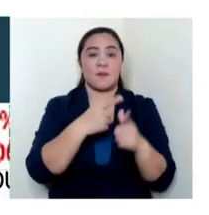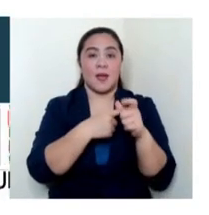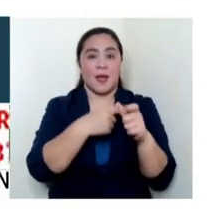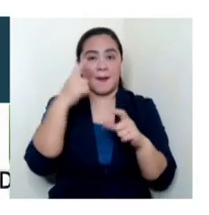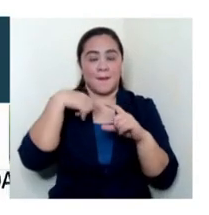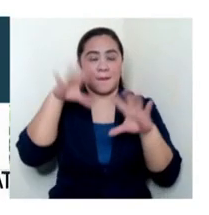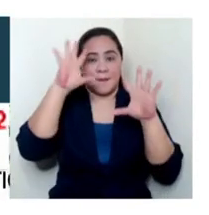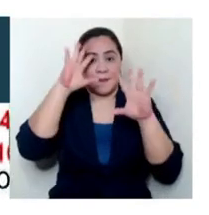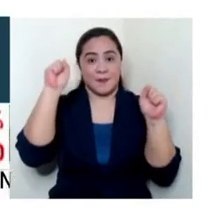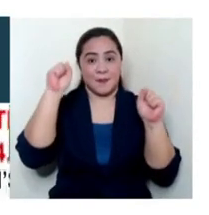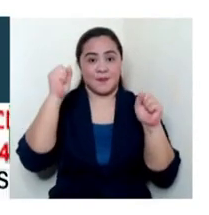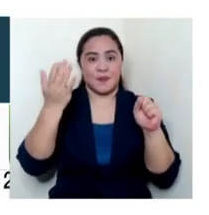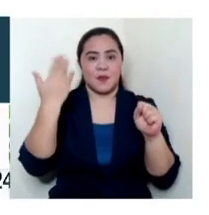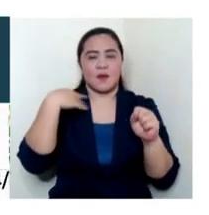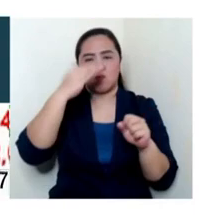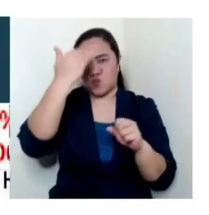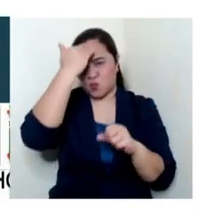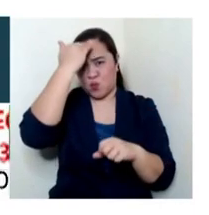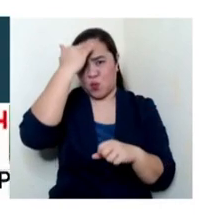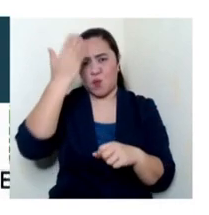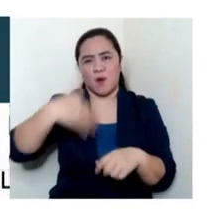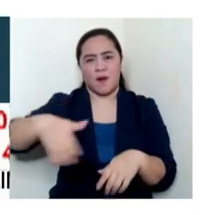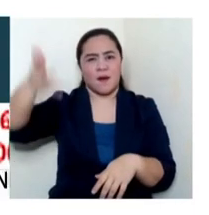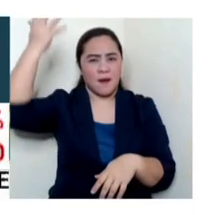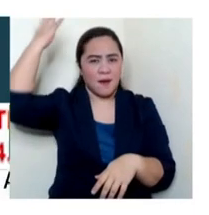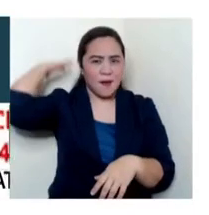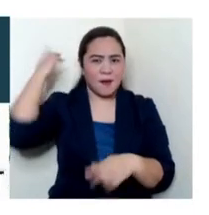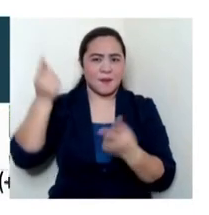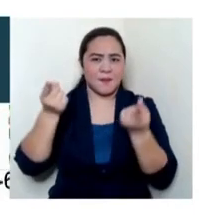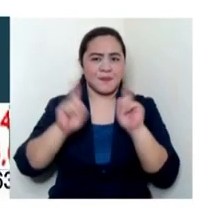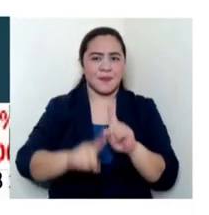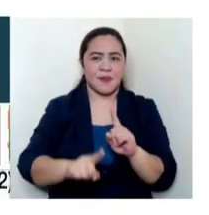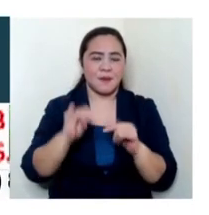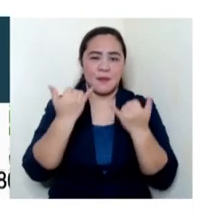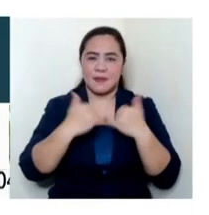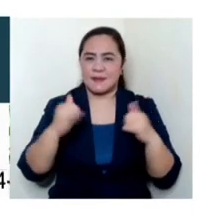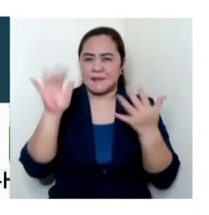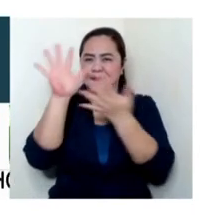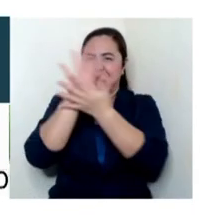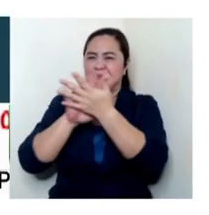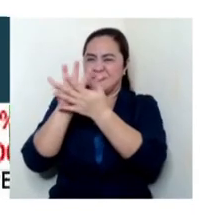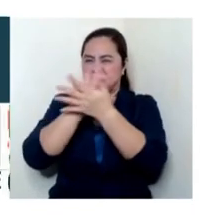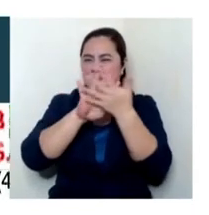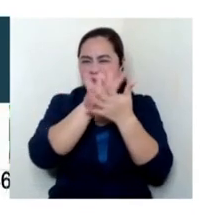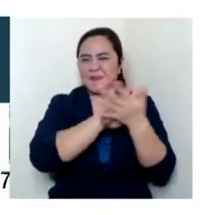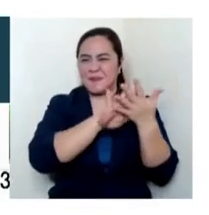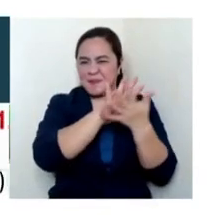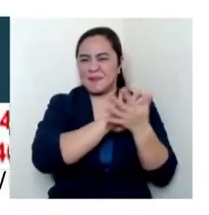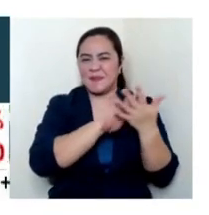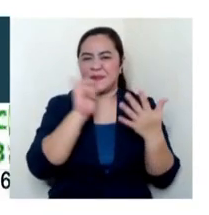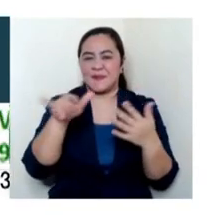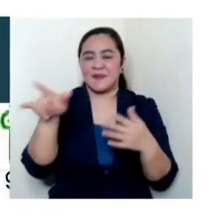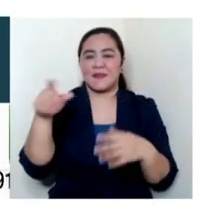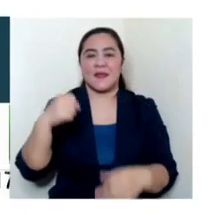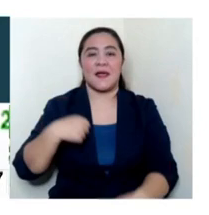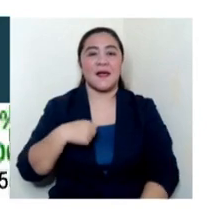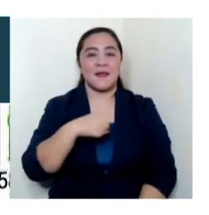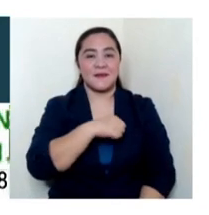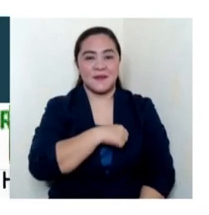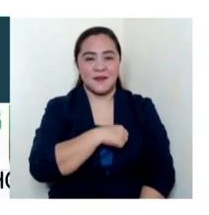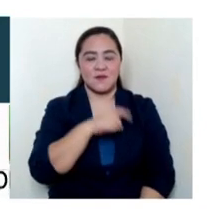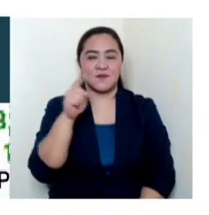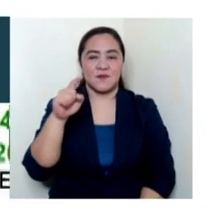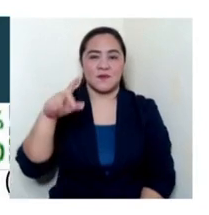And we all know what happened there, right? It's still very vivid how Senator Francis Pangilinan there